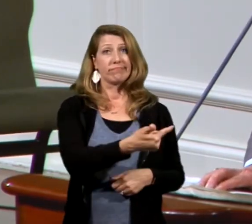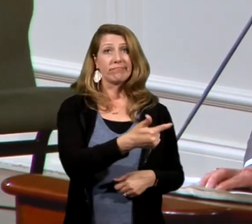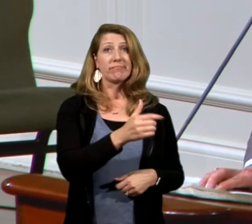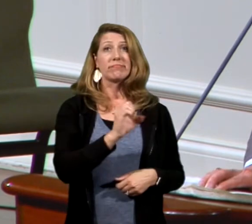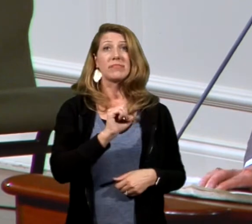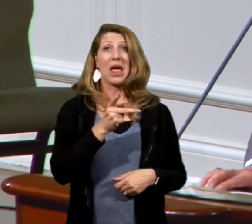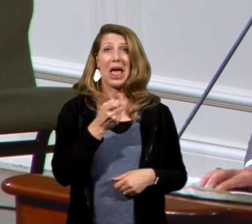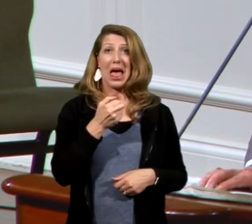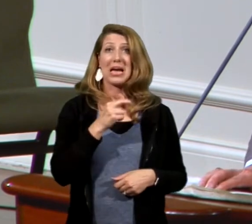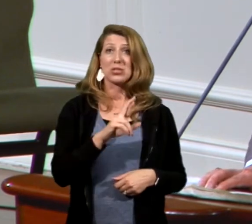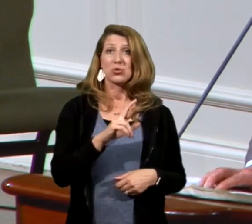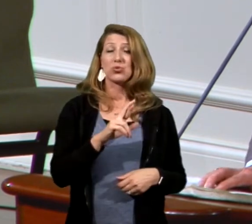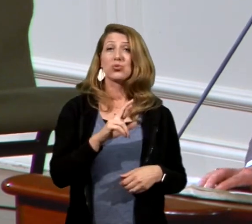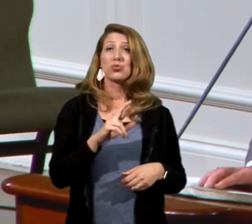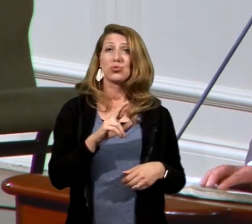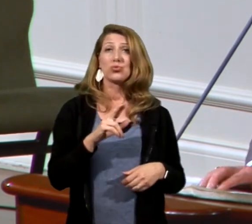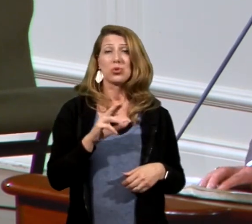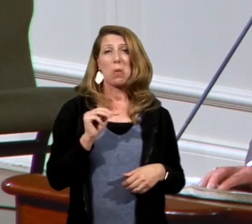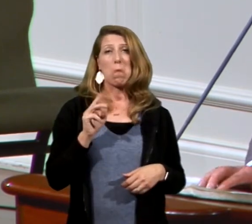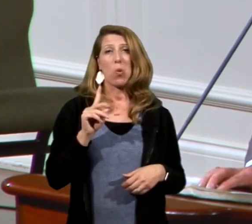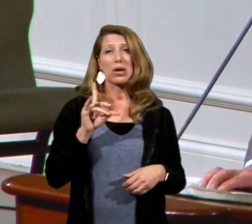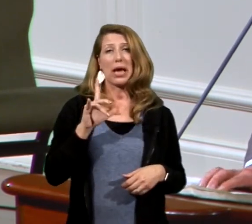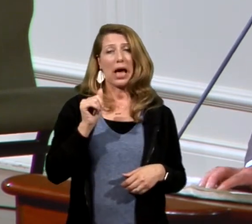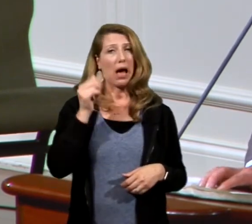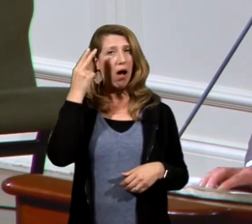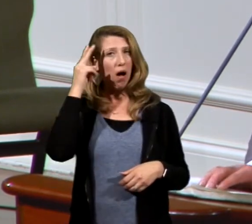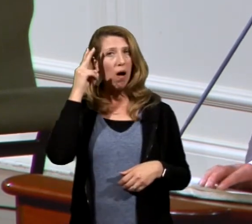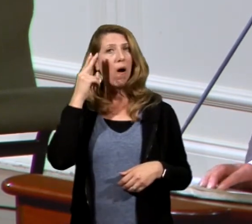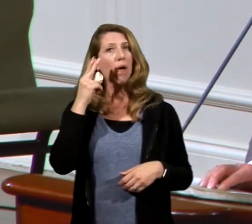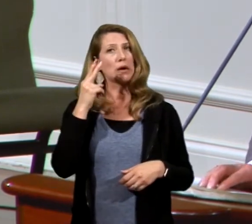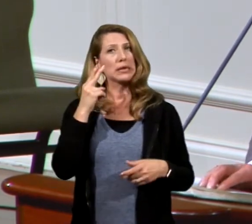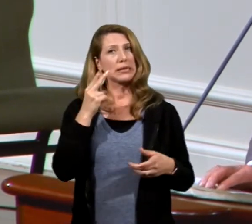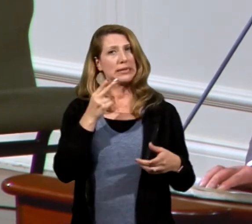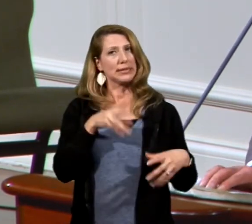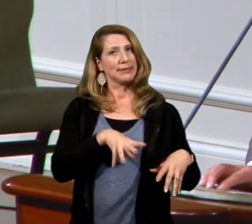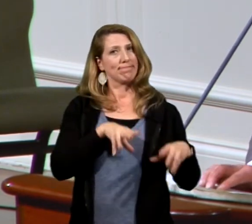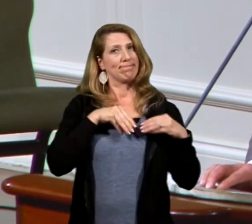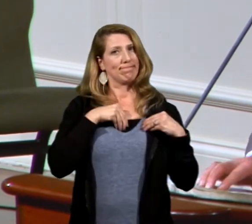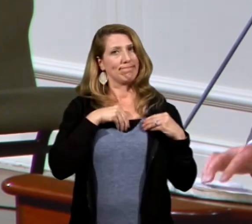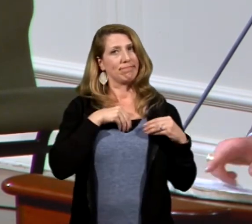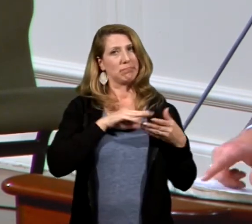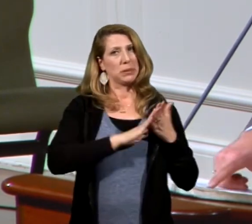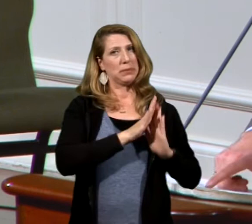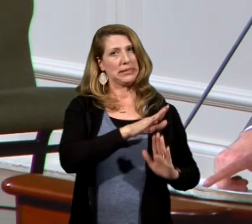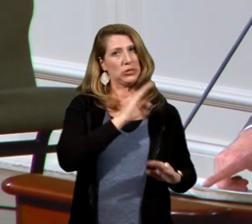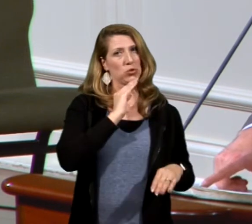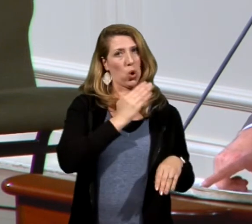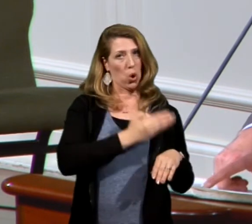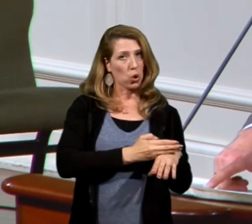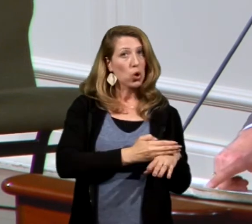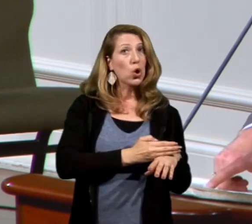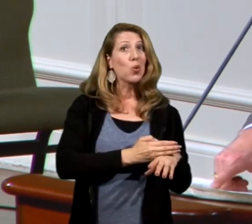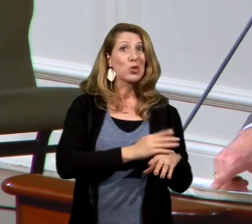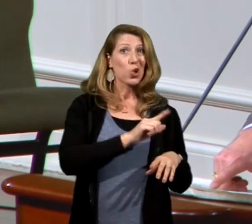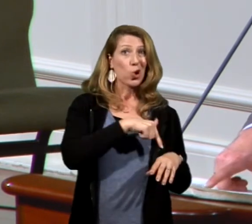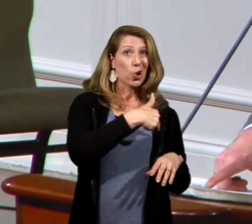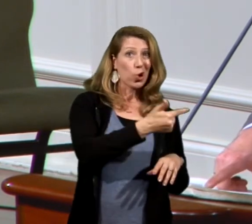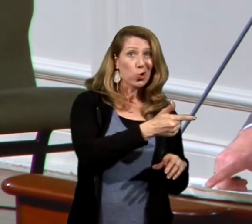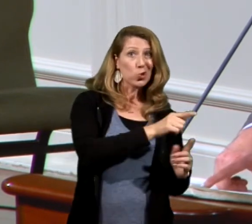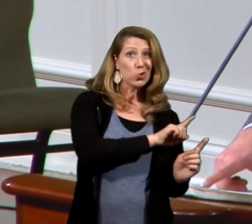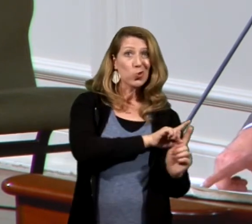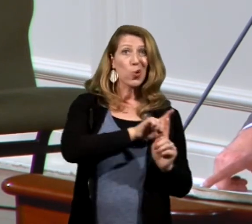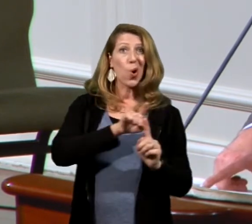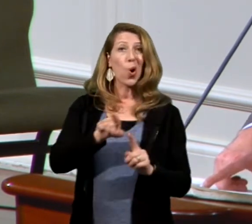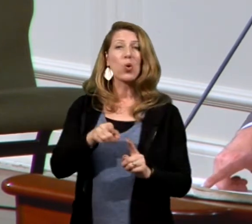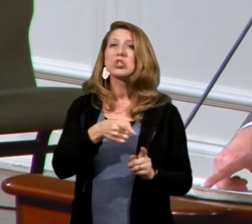of Abihail, the son, the uncle of Mordecai, who had taken her for his daughter, was come to go in unto the king, she